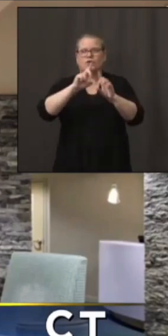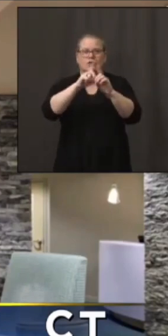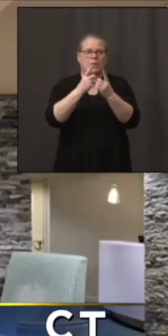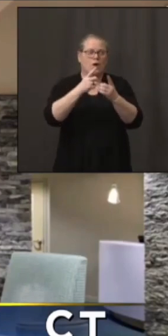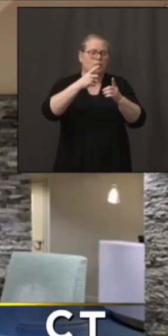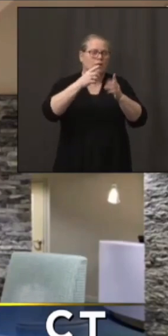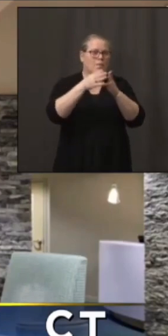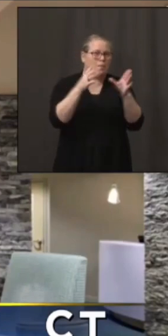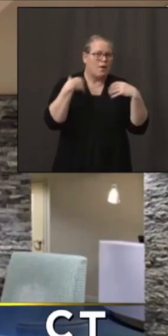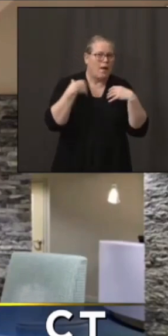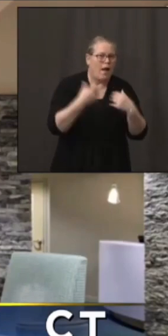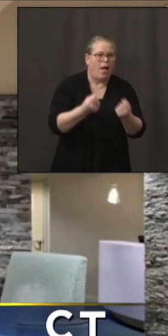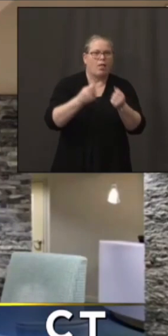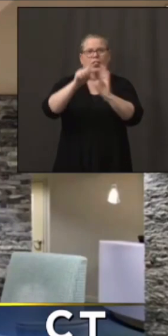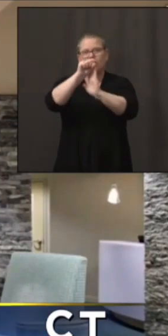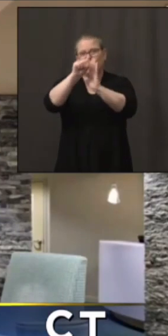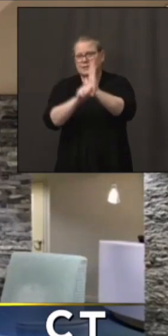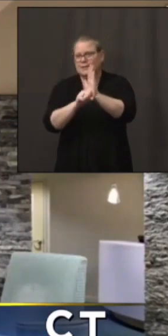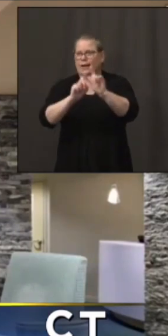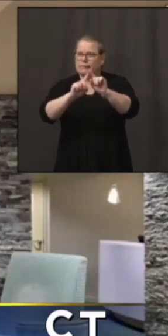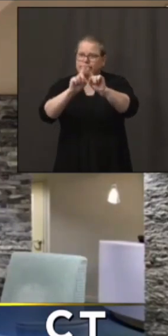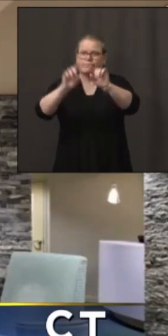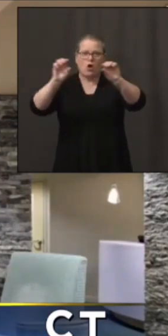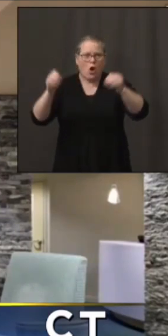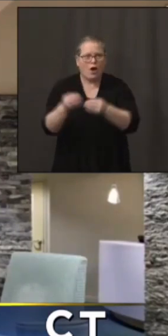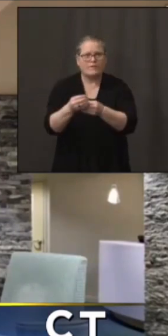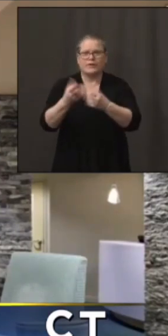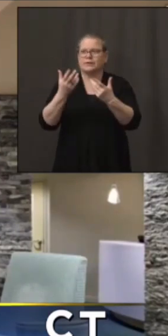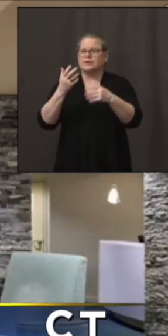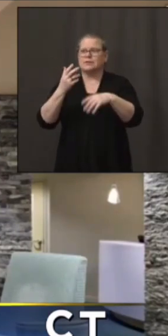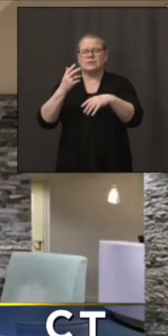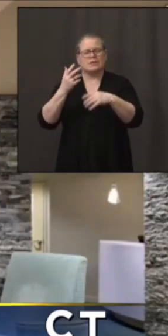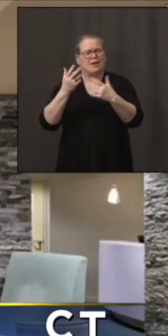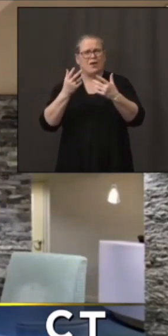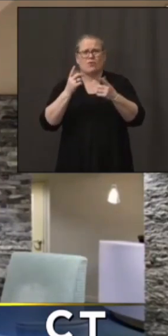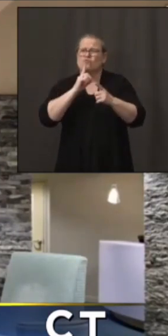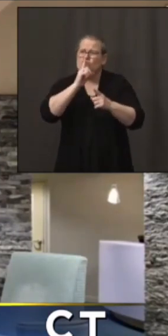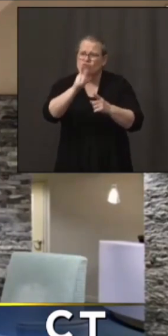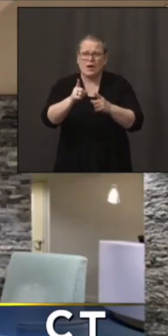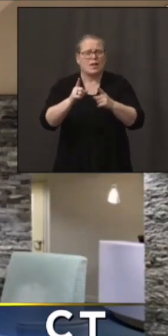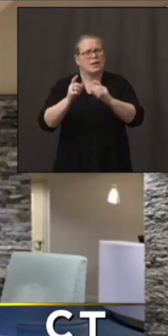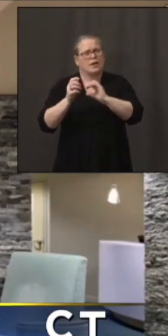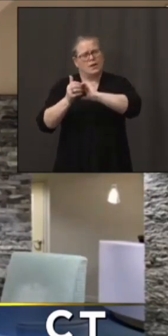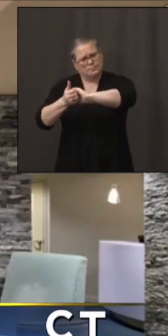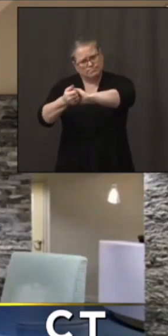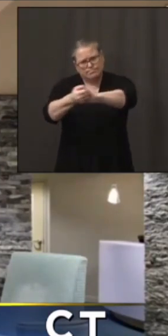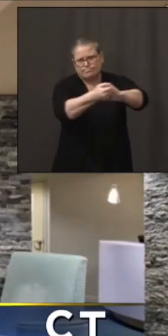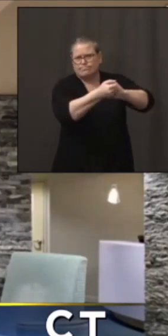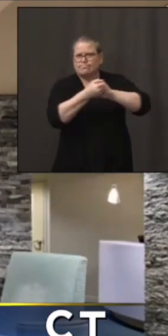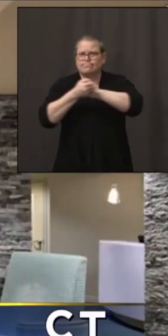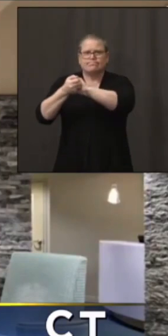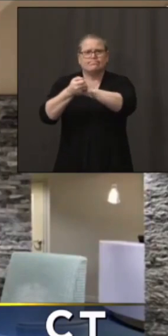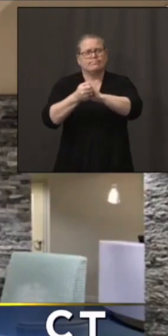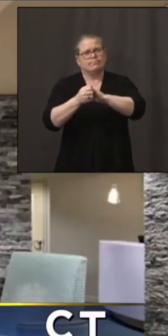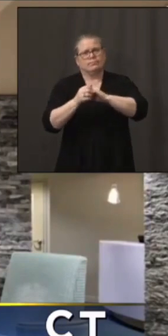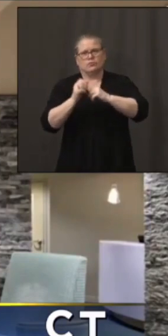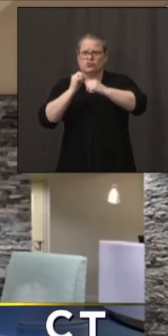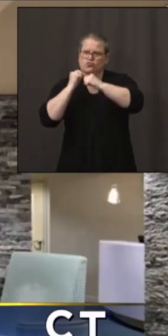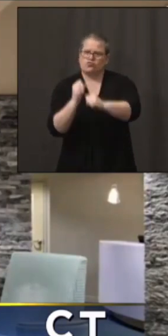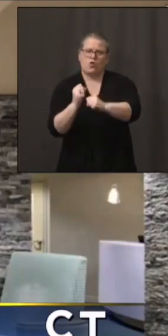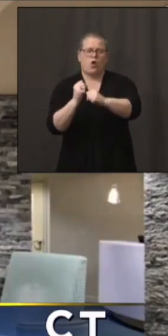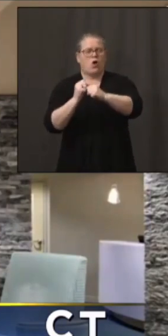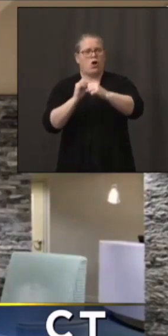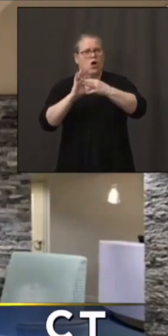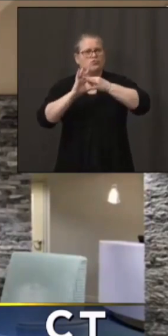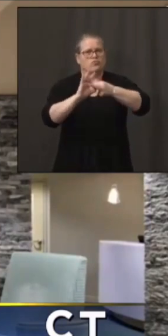controller's office. There's been a really strong, positive working relationship, and everybody has